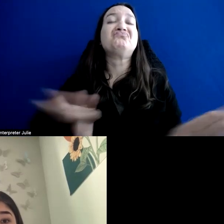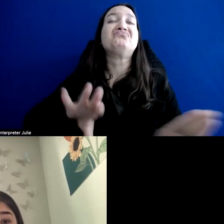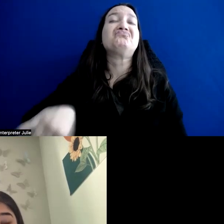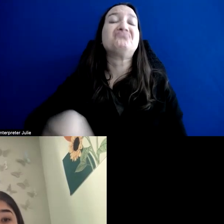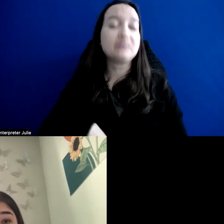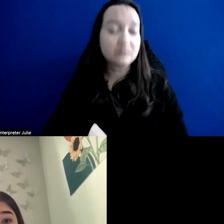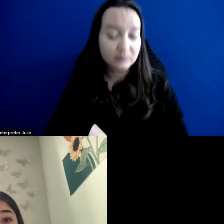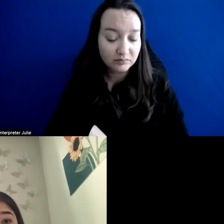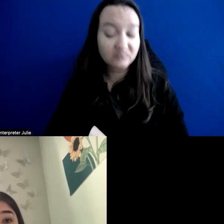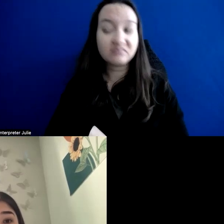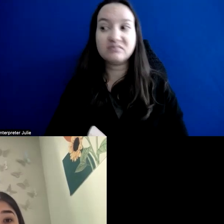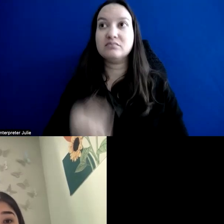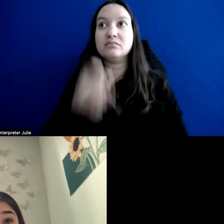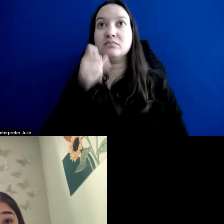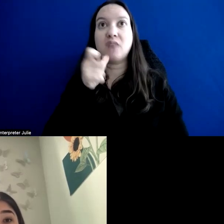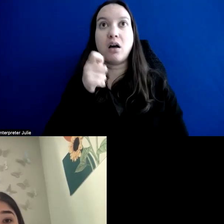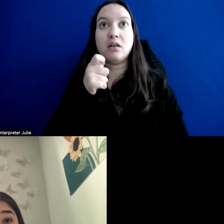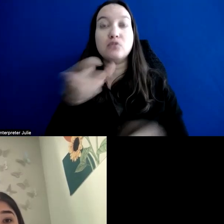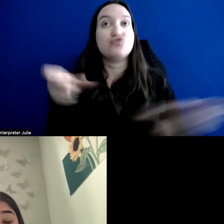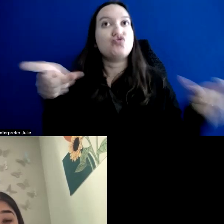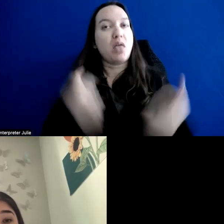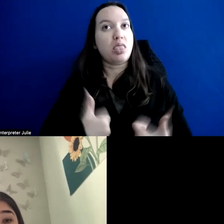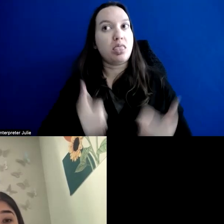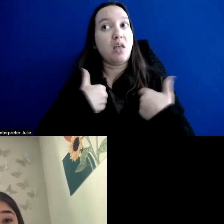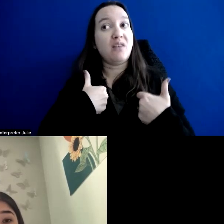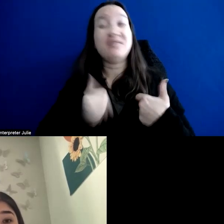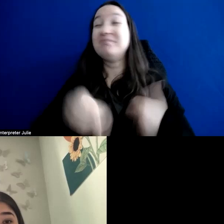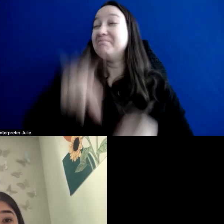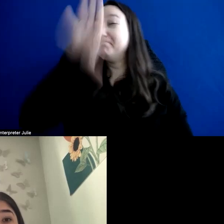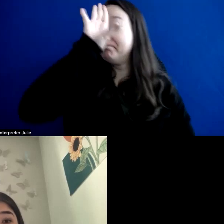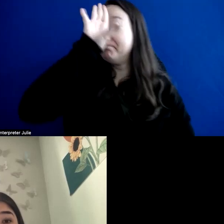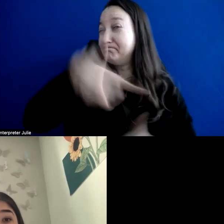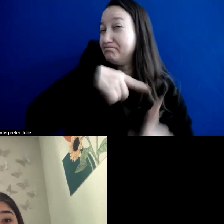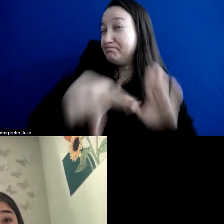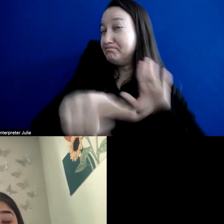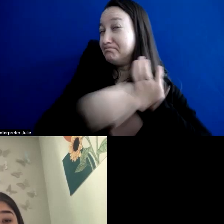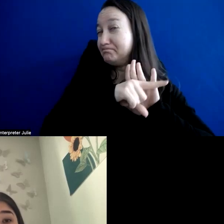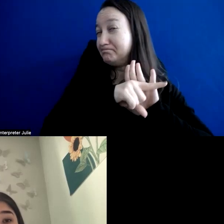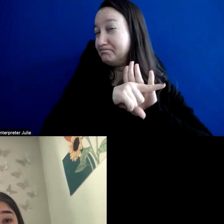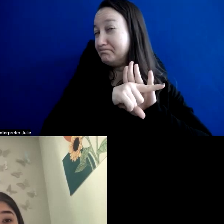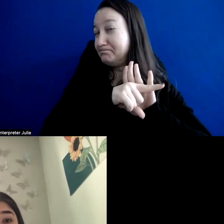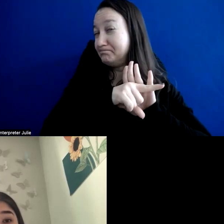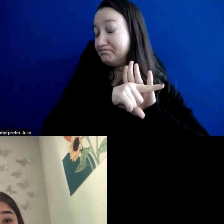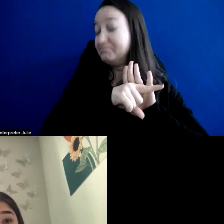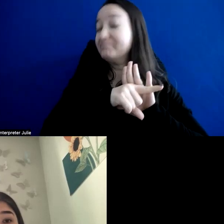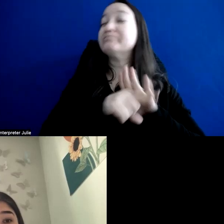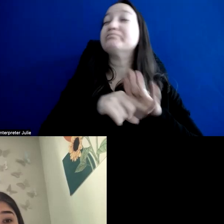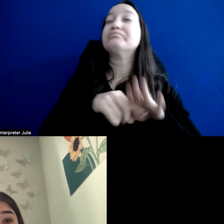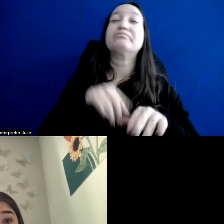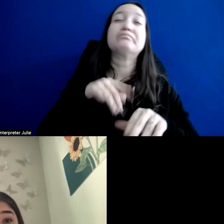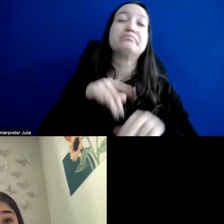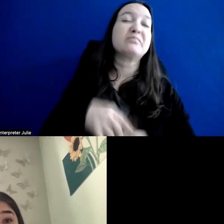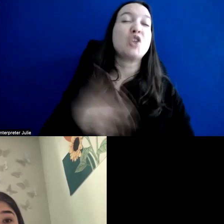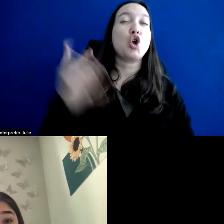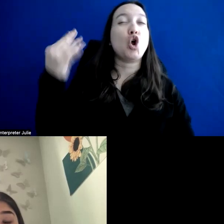one side and not dominate your life. But there's a downside to that. In the early years, where people